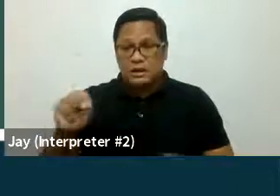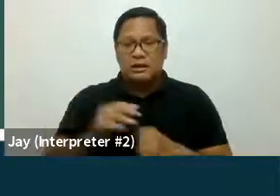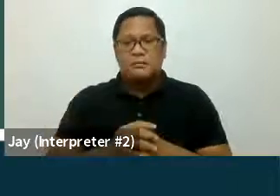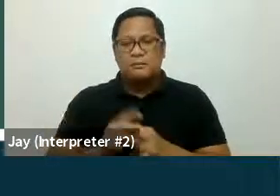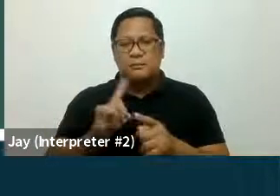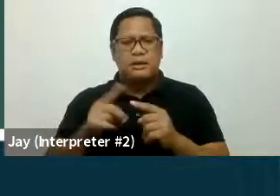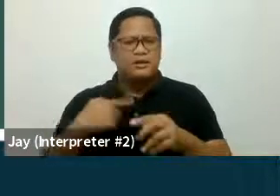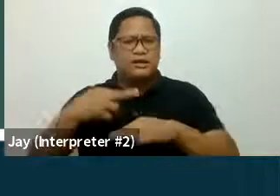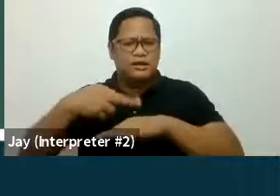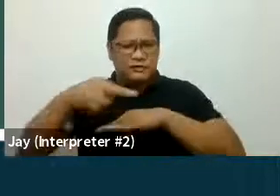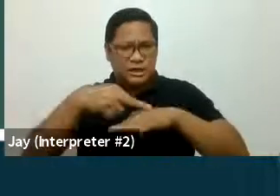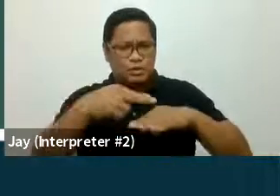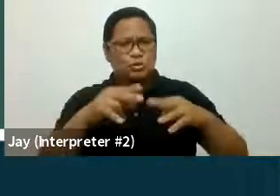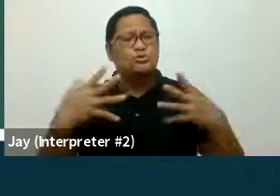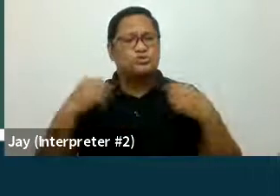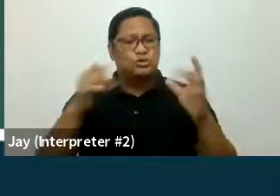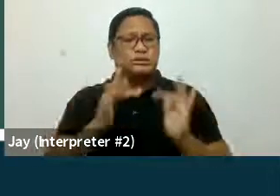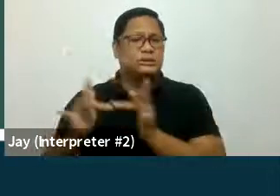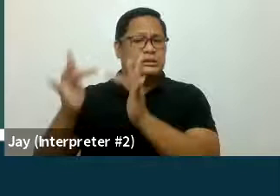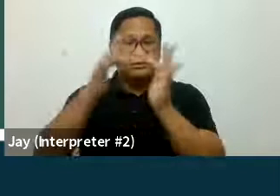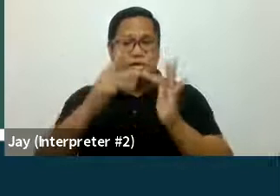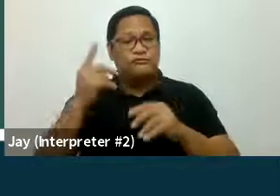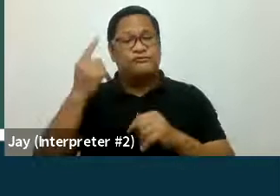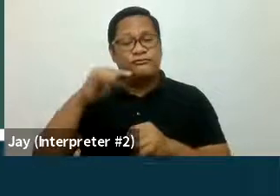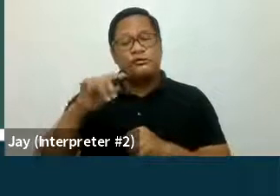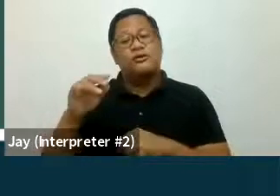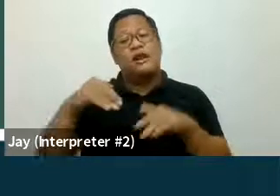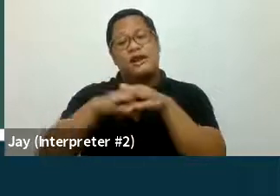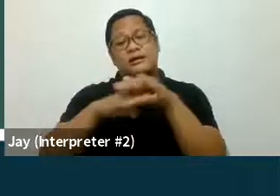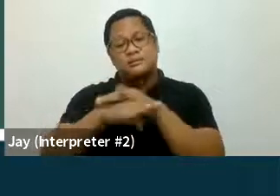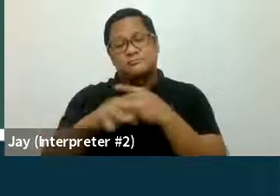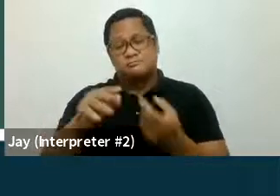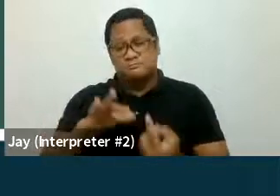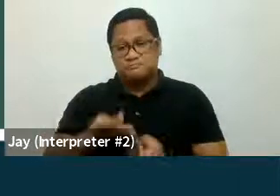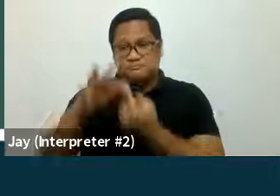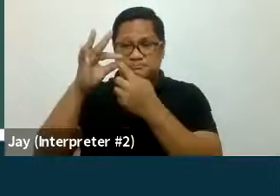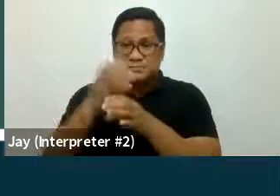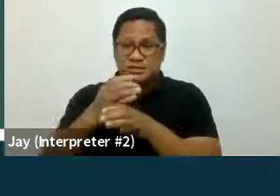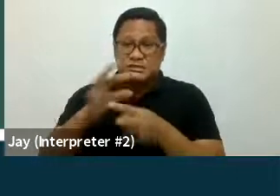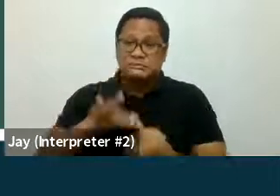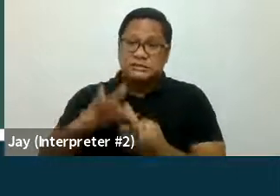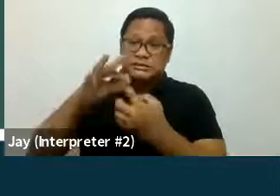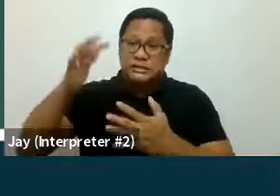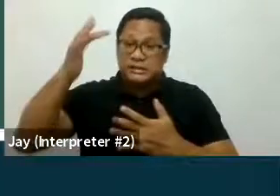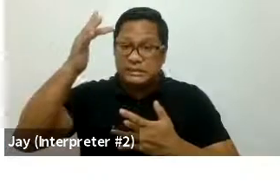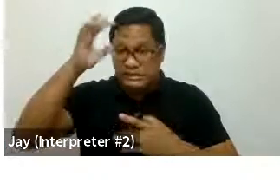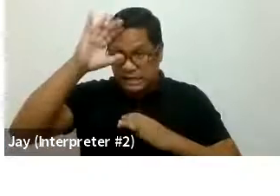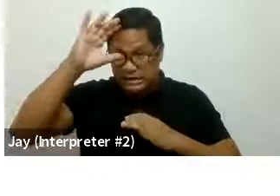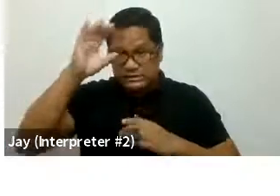referral system to enable Filipinos to access specialty care, especially cancer. Next